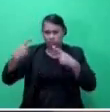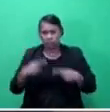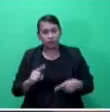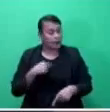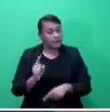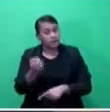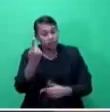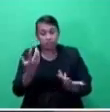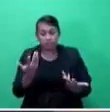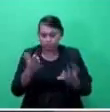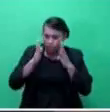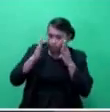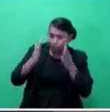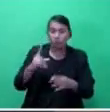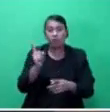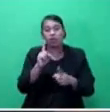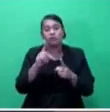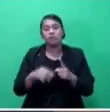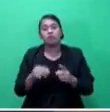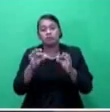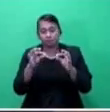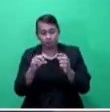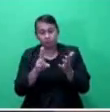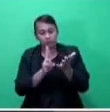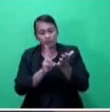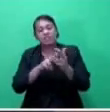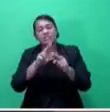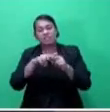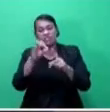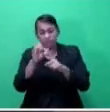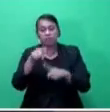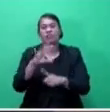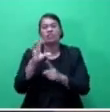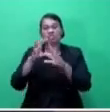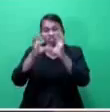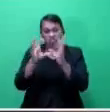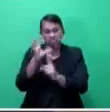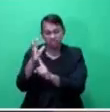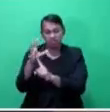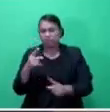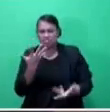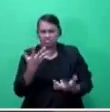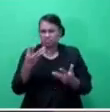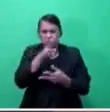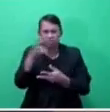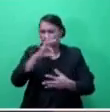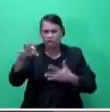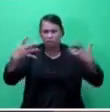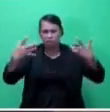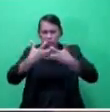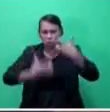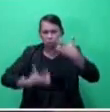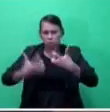Viman Prasad. His actions never match his words. Yesterday, the whole country saw him for who he really is.